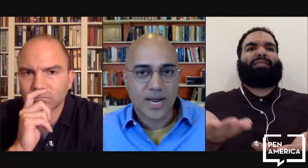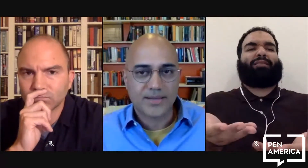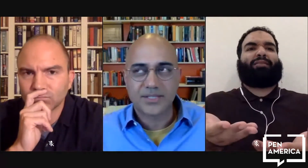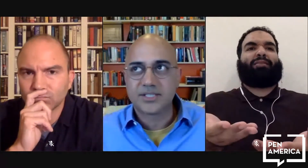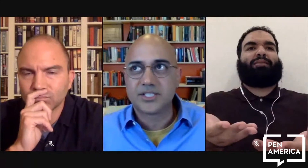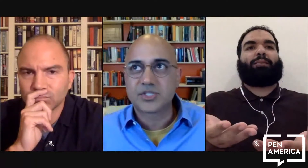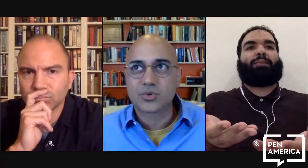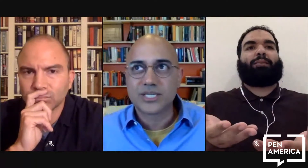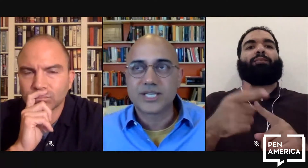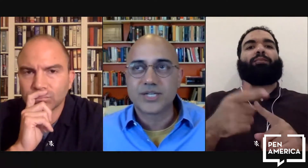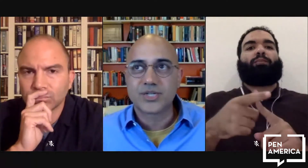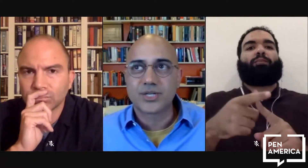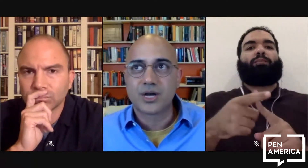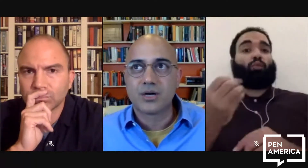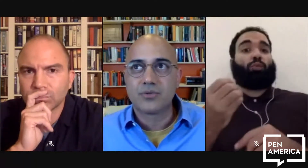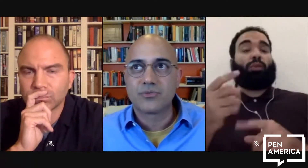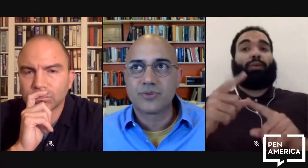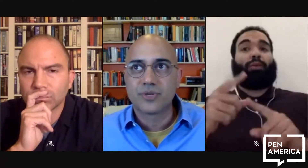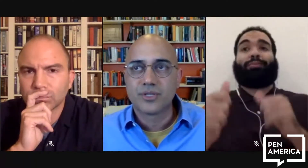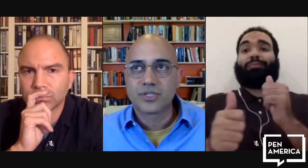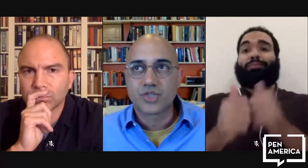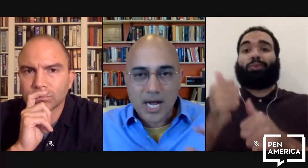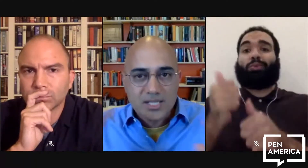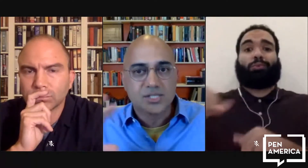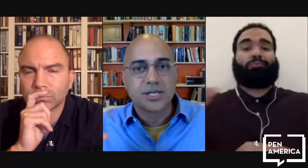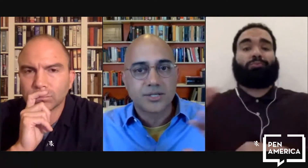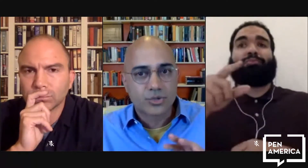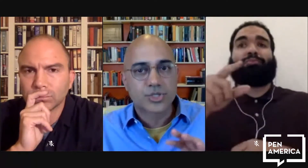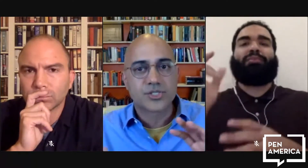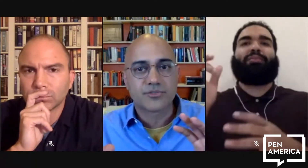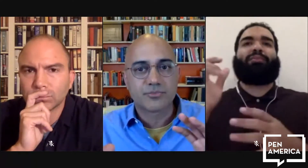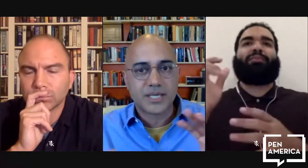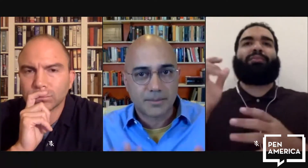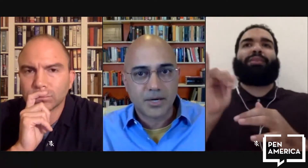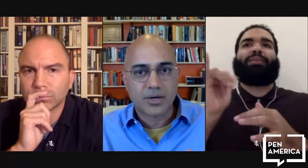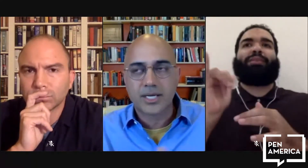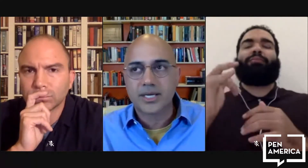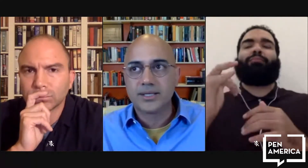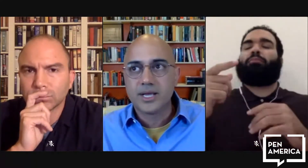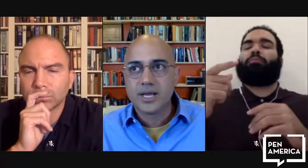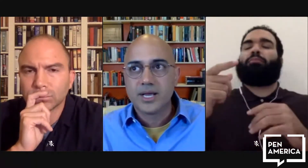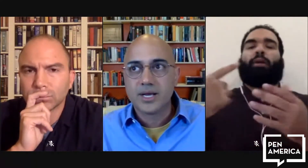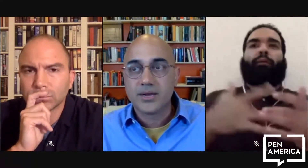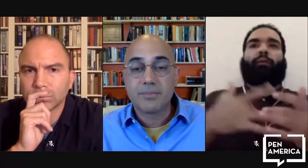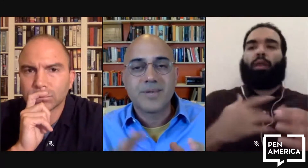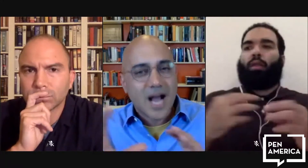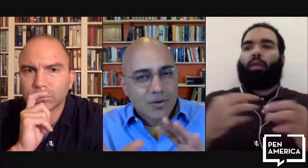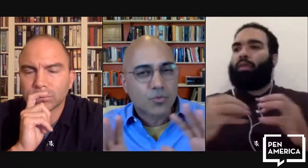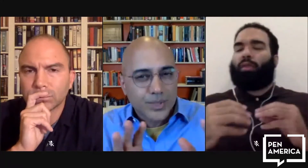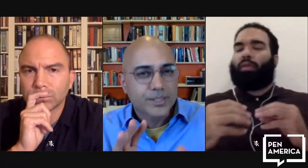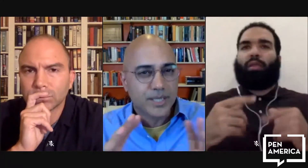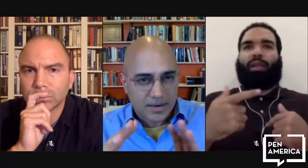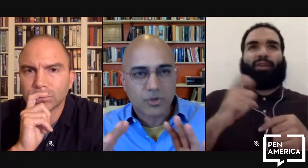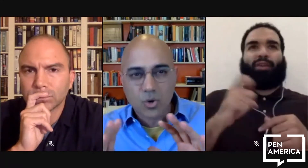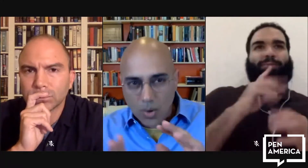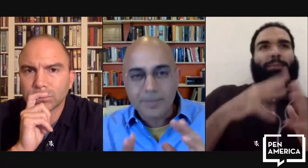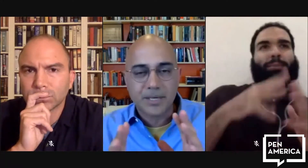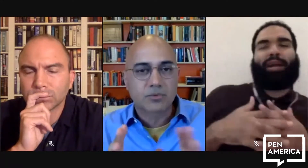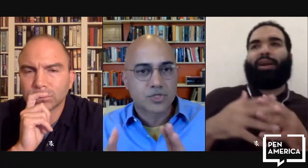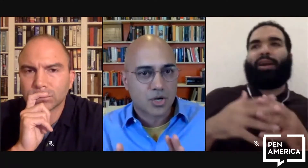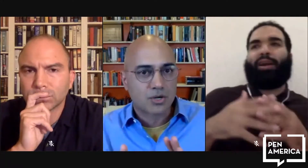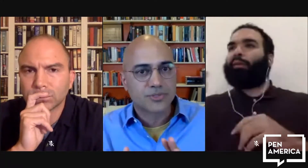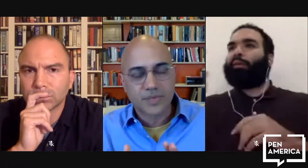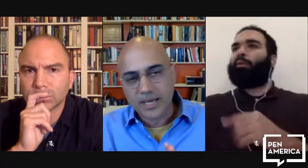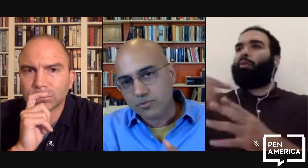in a way, I think the disorientation of the jostling notions of being American and them not really ever quite